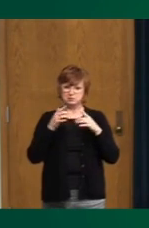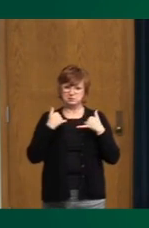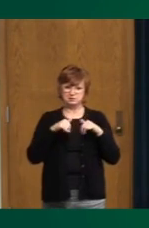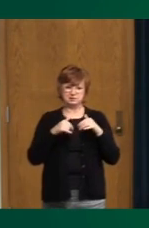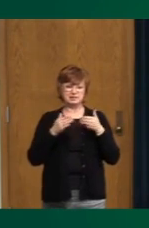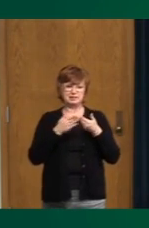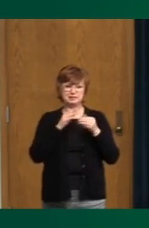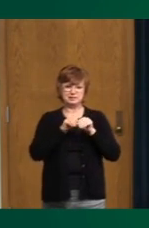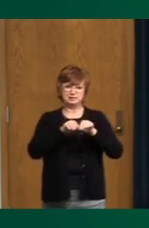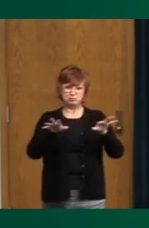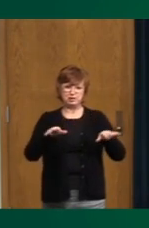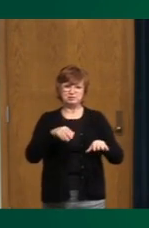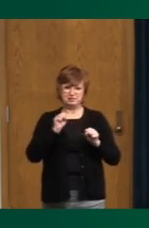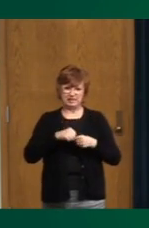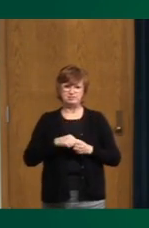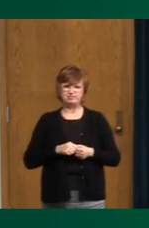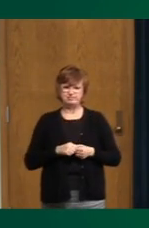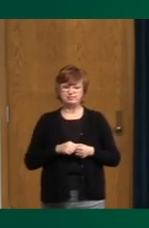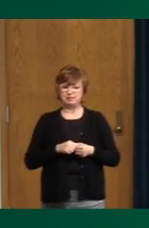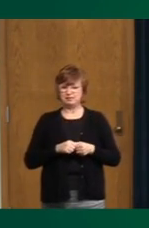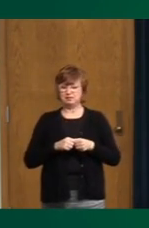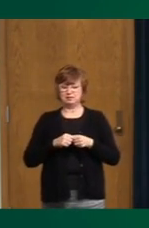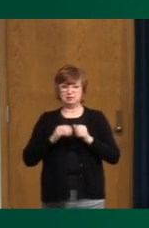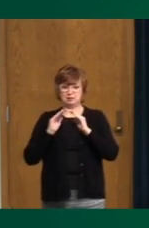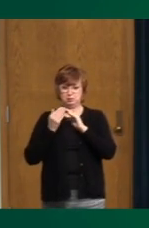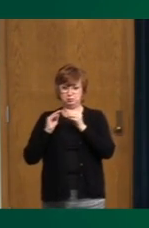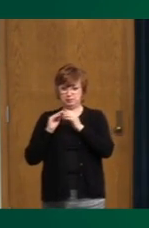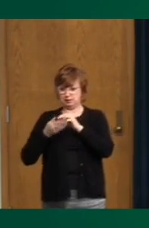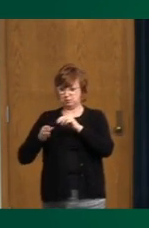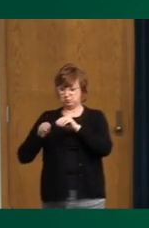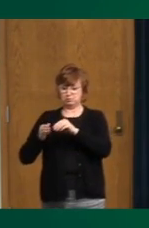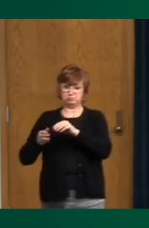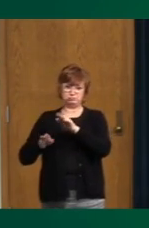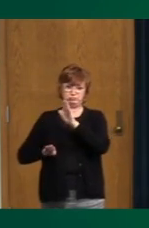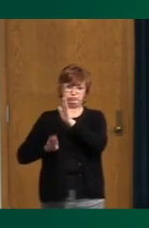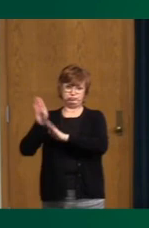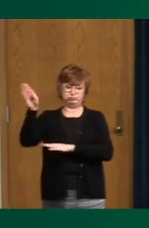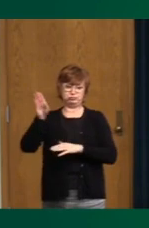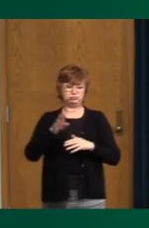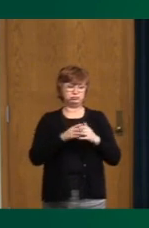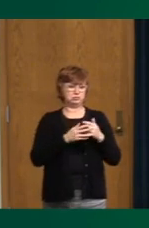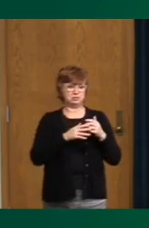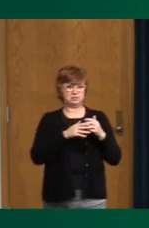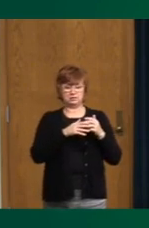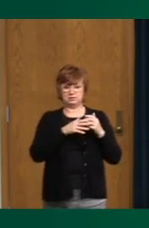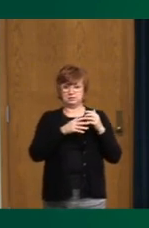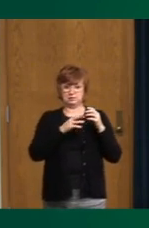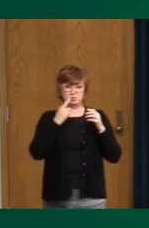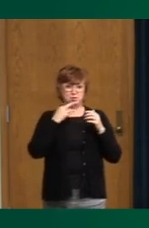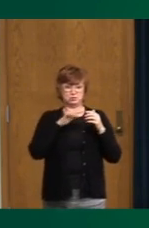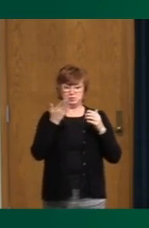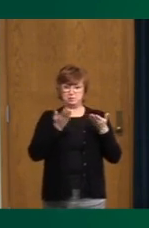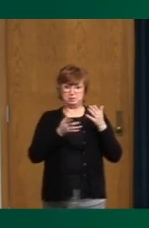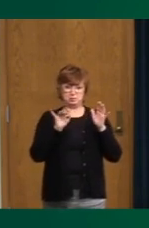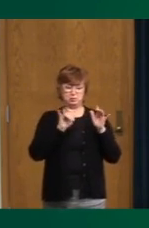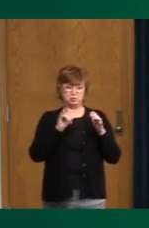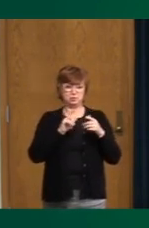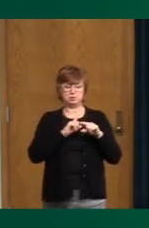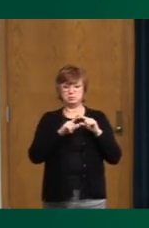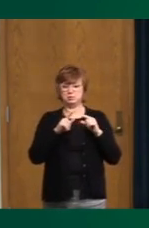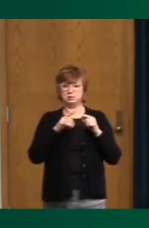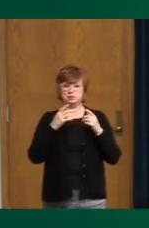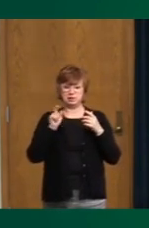high. So a lot of these guidelines need to be reviewed given our higher transmission levels, and a lot of these sectors need to be slowed down. Like the